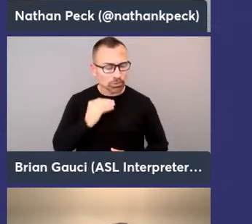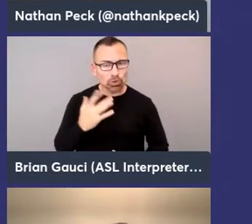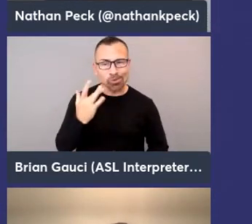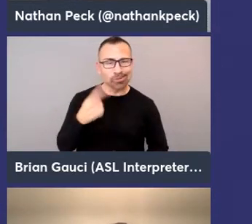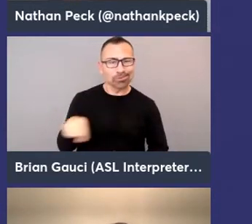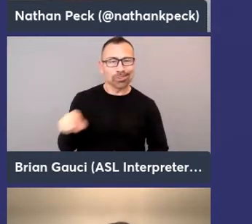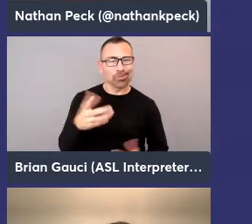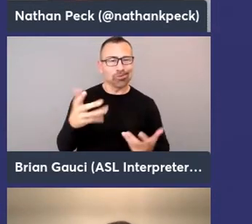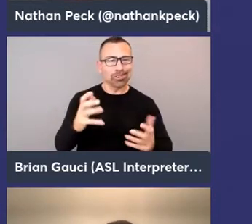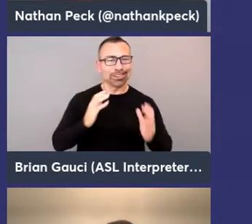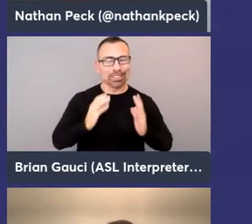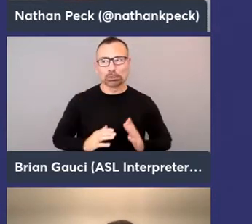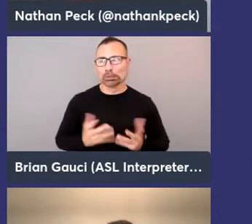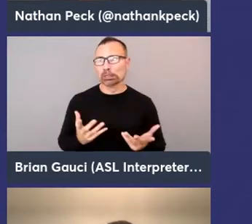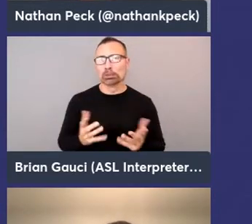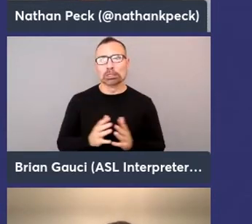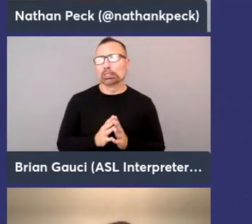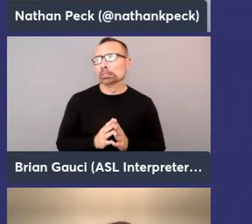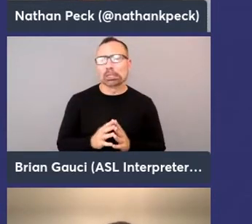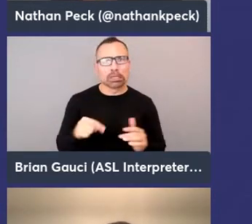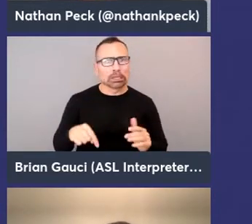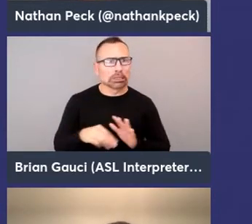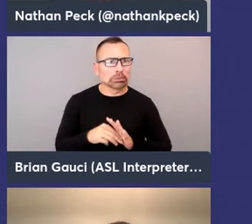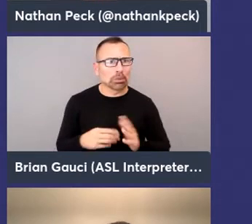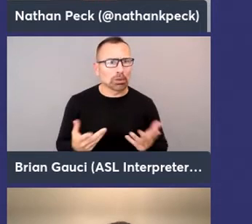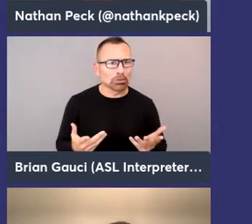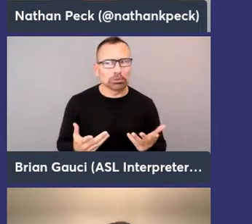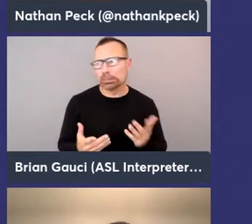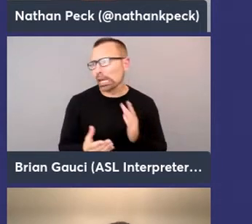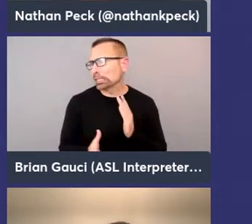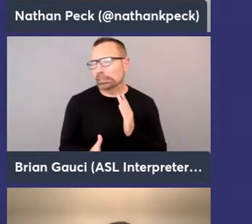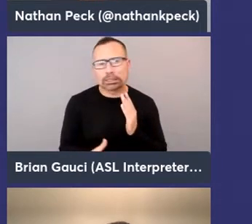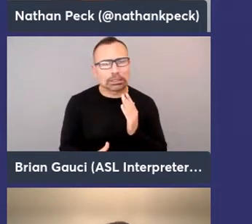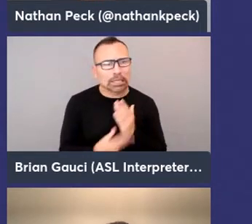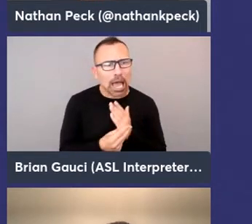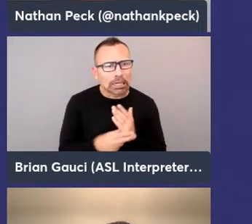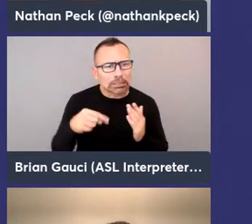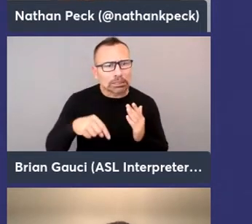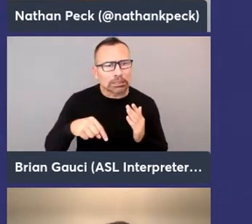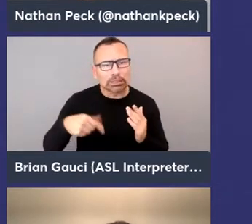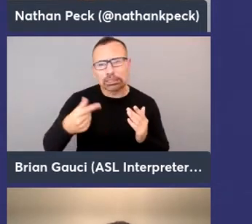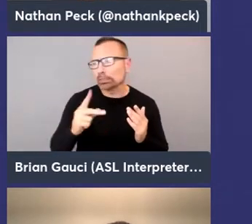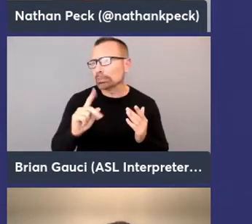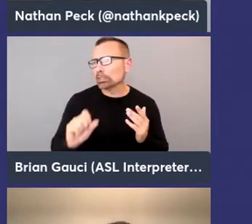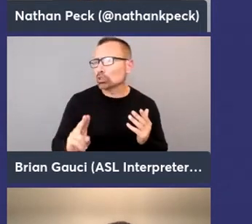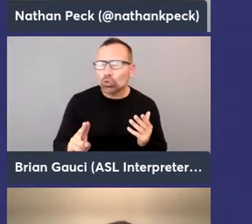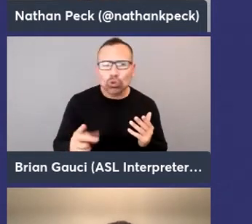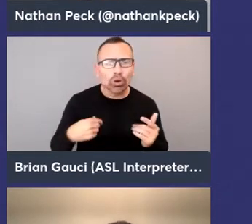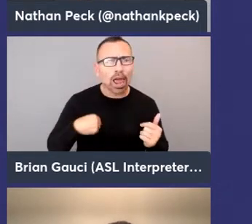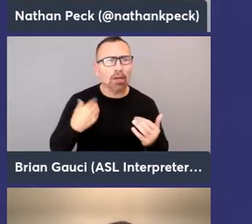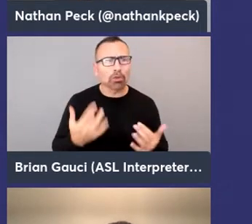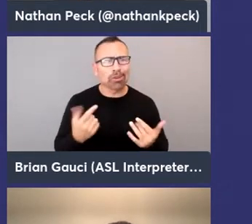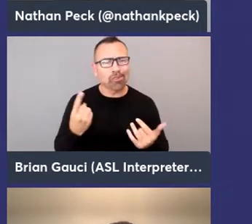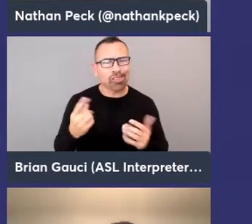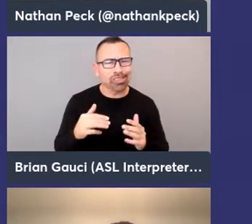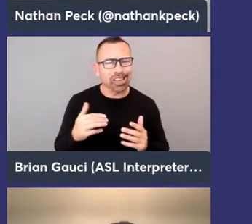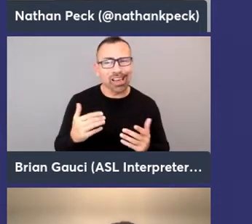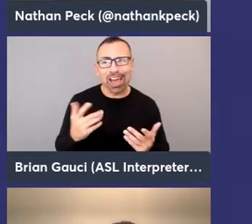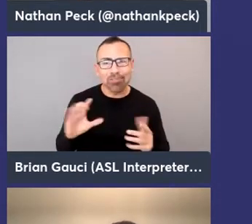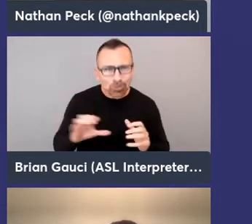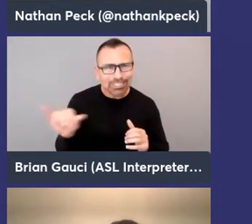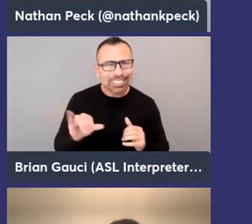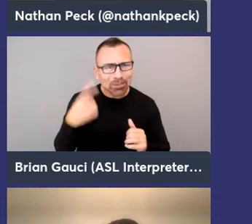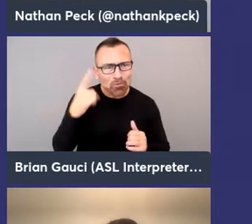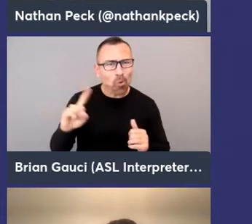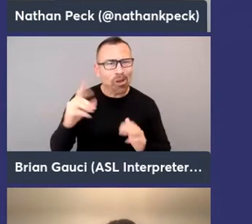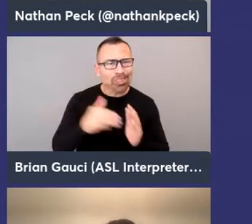as you were saying, like, hey, this model runs and is attached to this GPU, and then like they have to worry for thousands of these models.